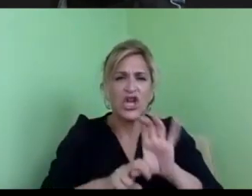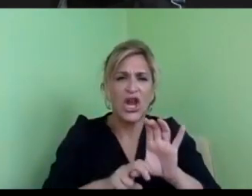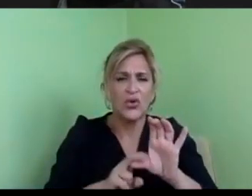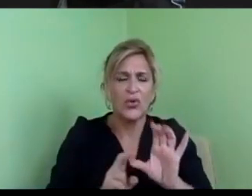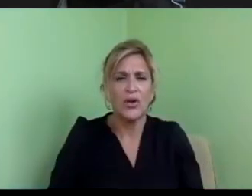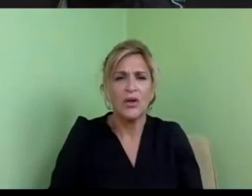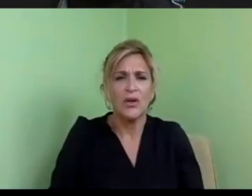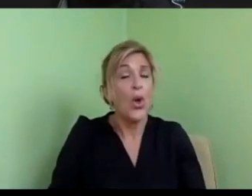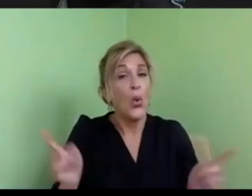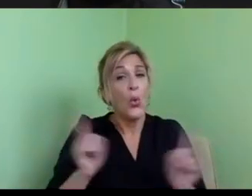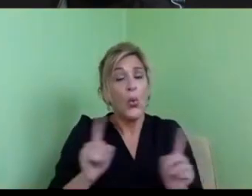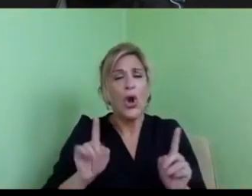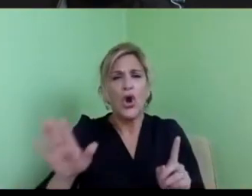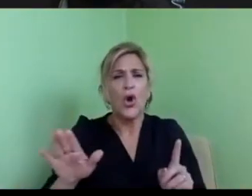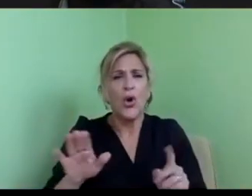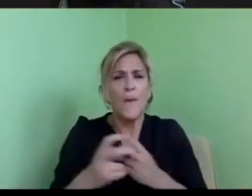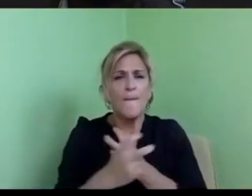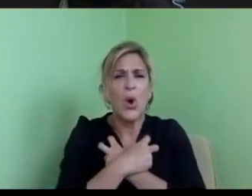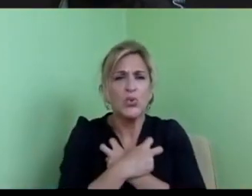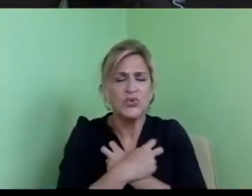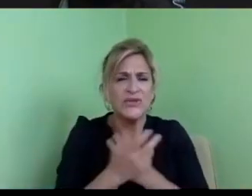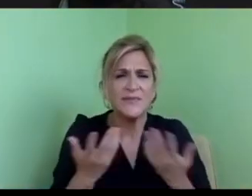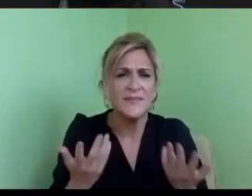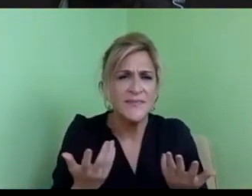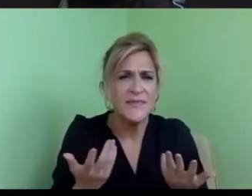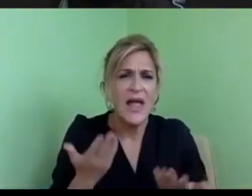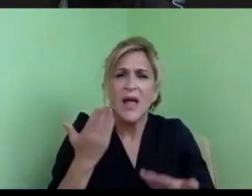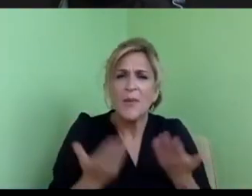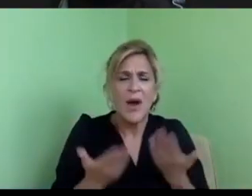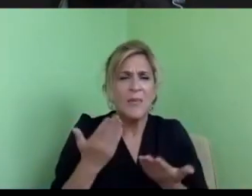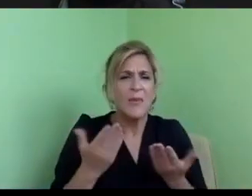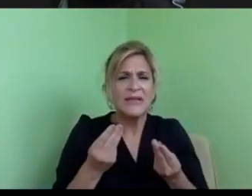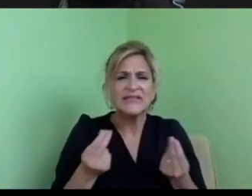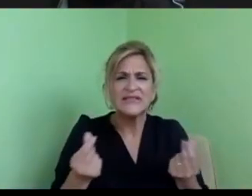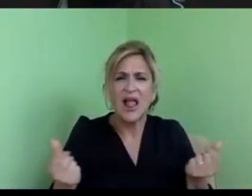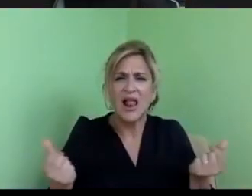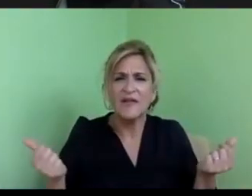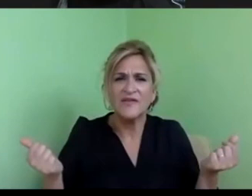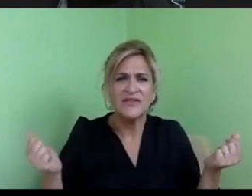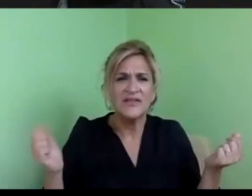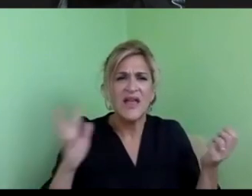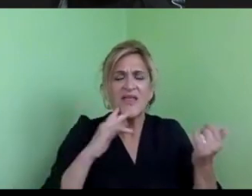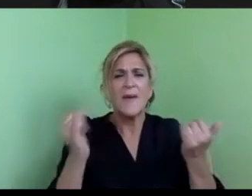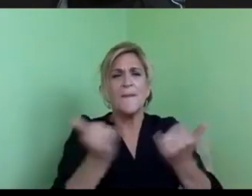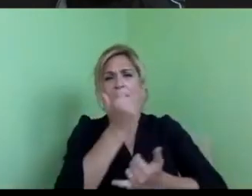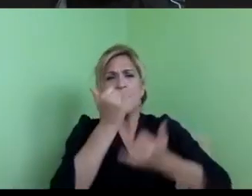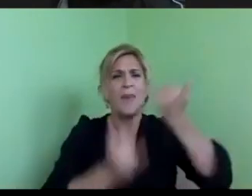where are her bones they're probably dissolved at the bottom of the ocean